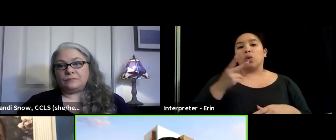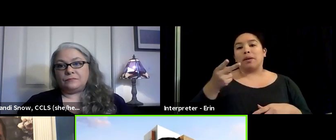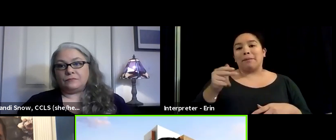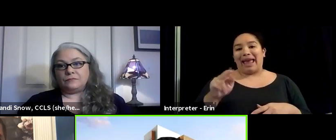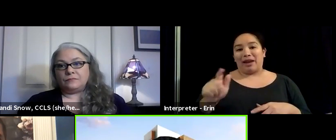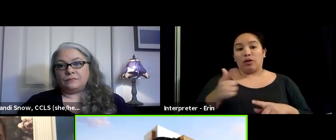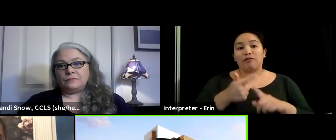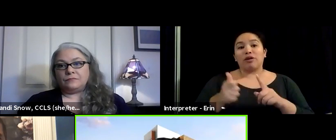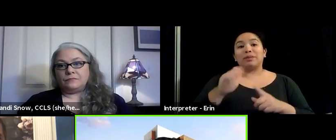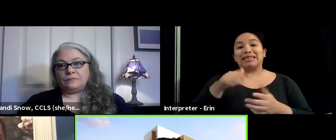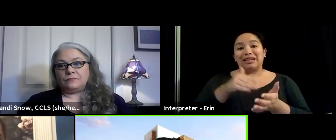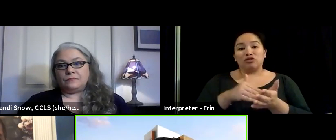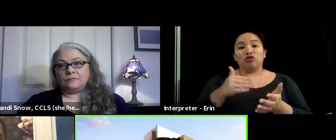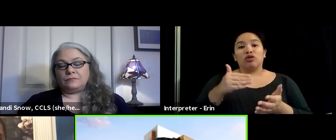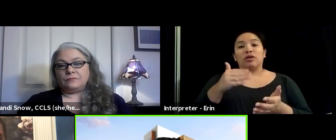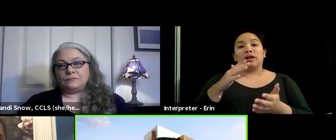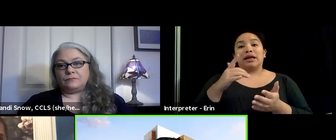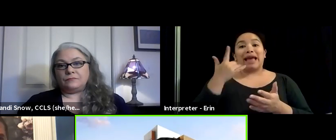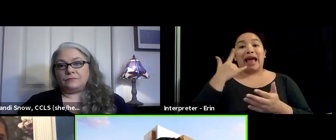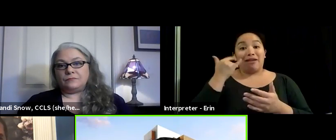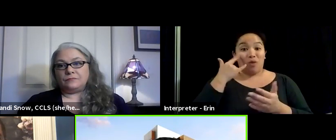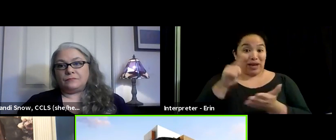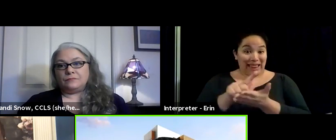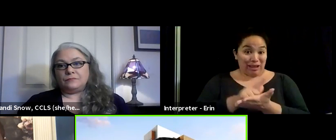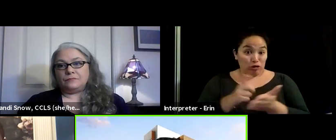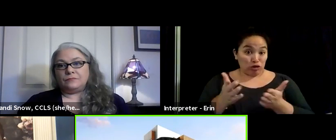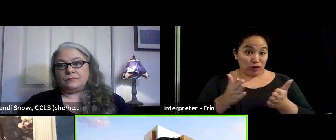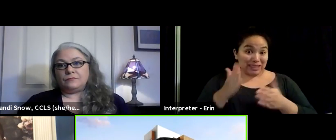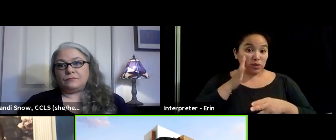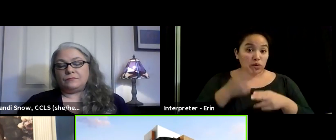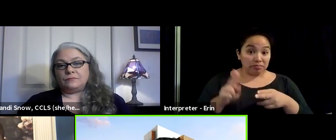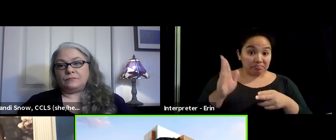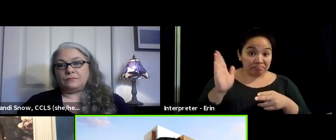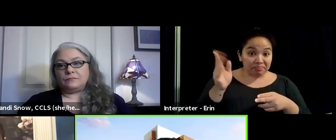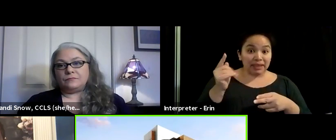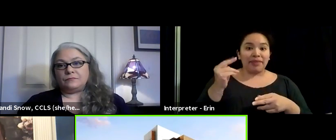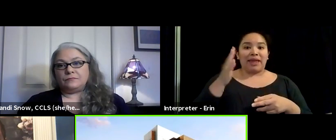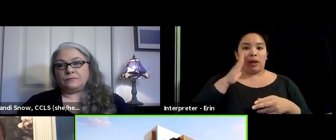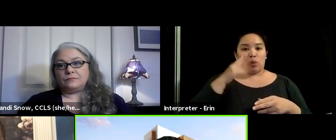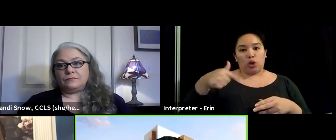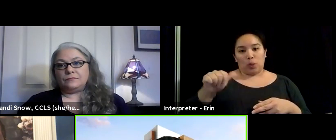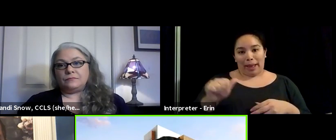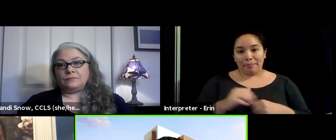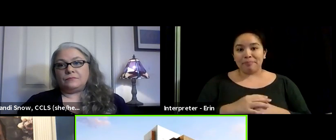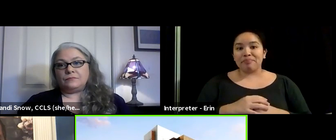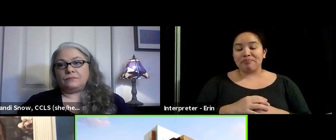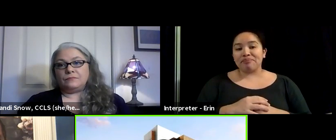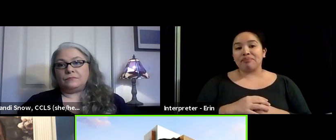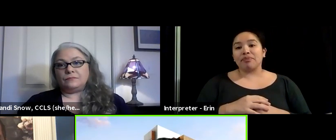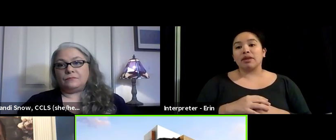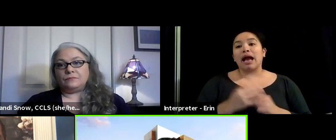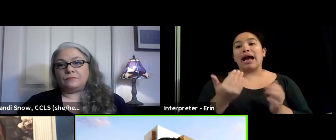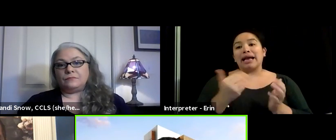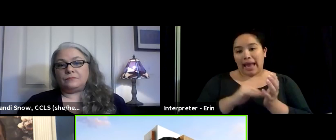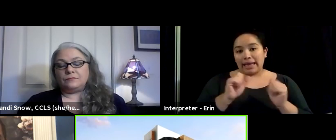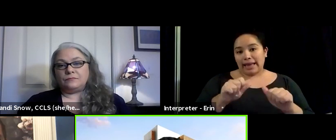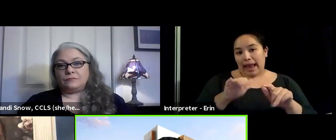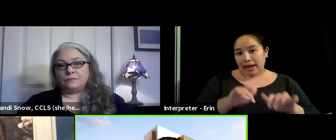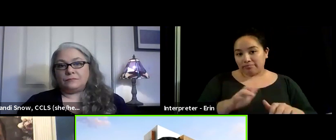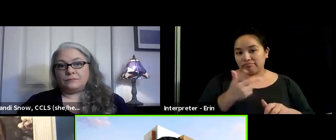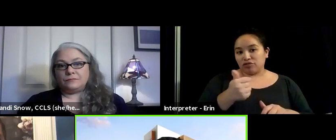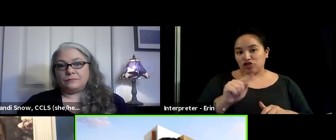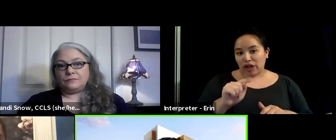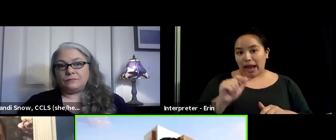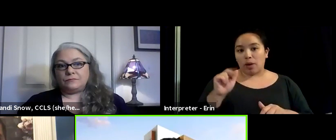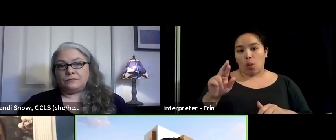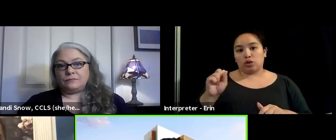Legal Services for a brief presentation, and then we will start taking questions, again, through the chat box or the social media